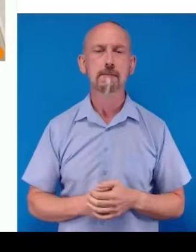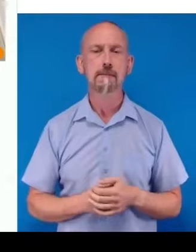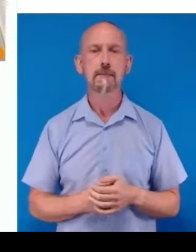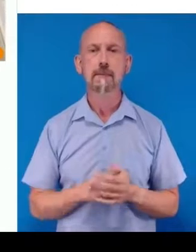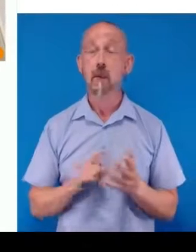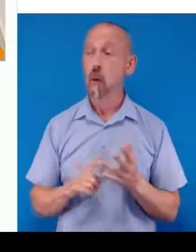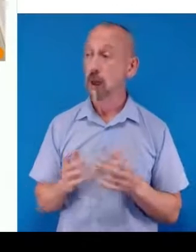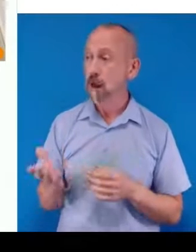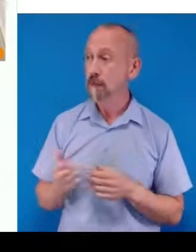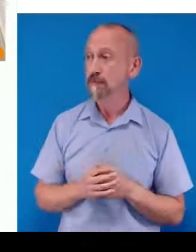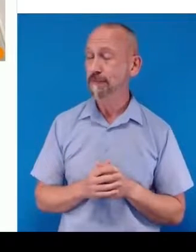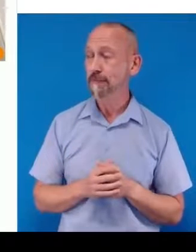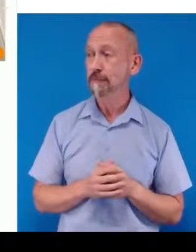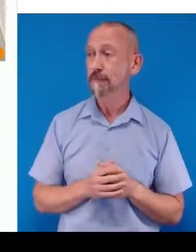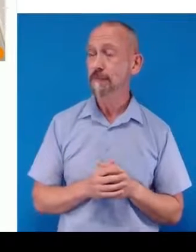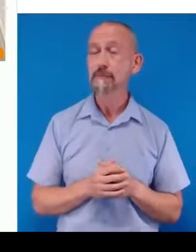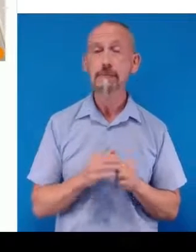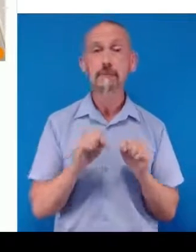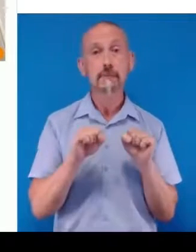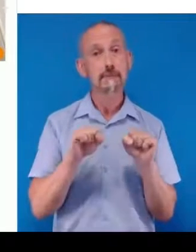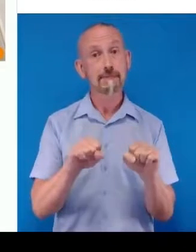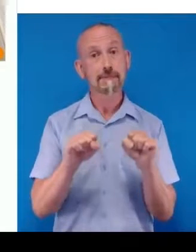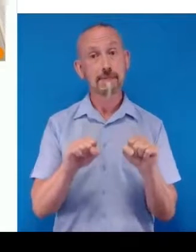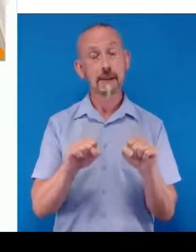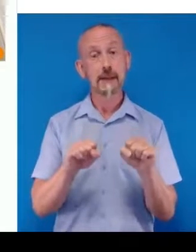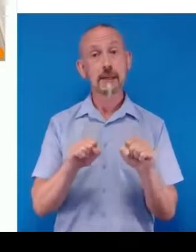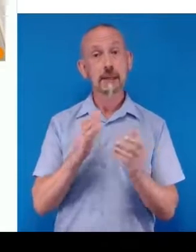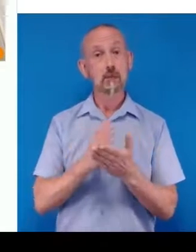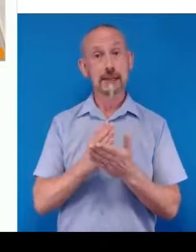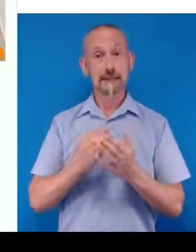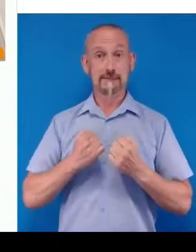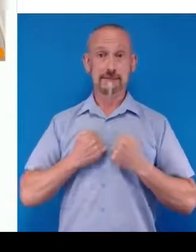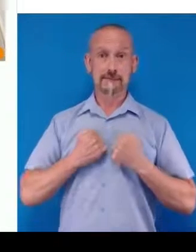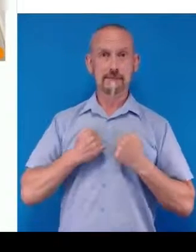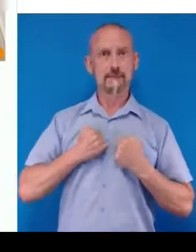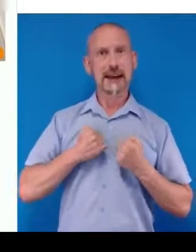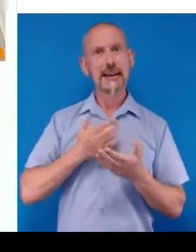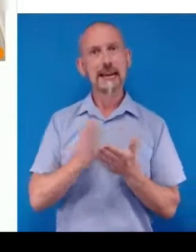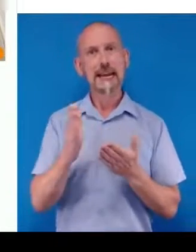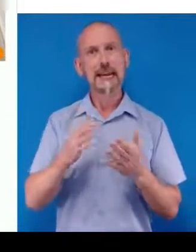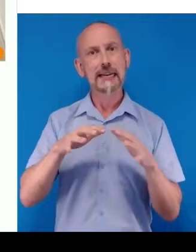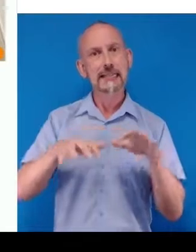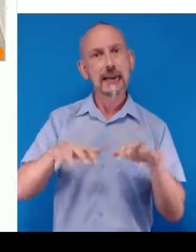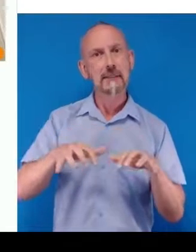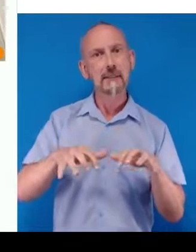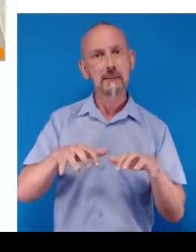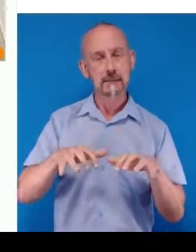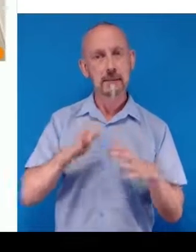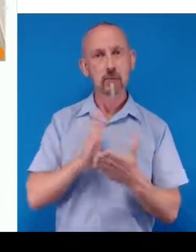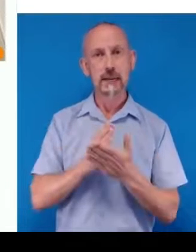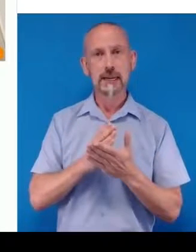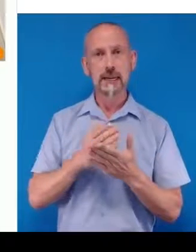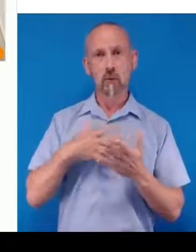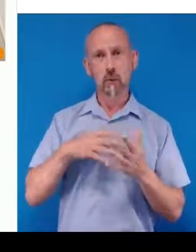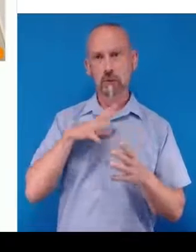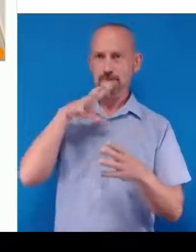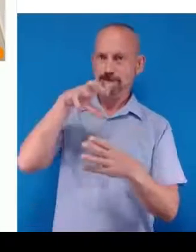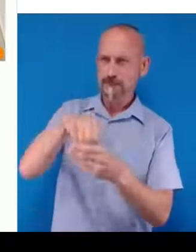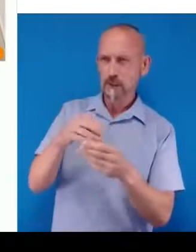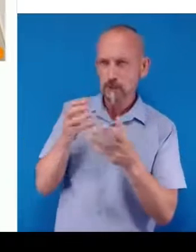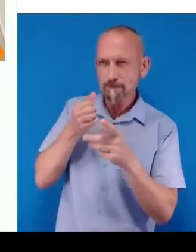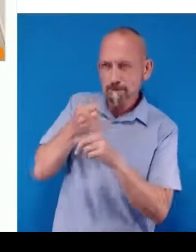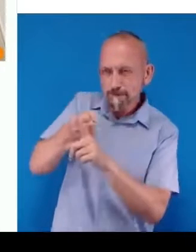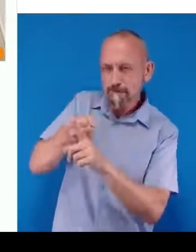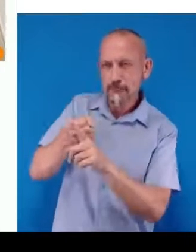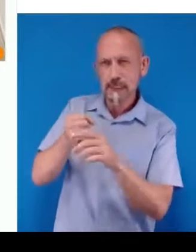to do. So MyClearText, as part of the development, represented the accessibility side. We knew what size the caption should